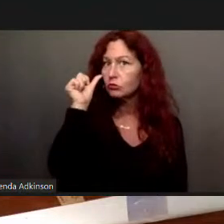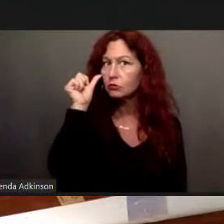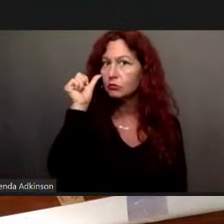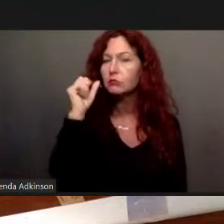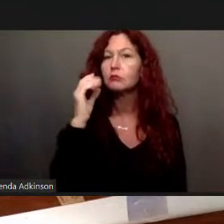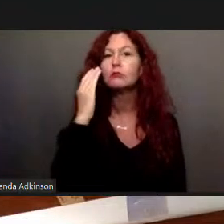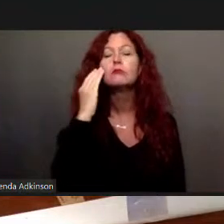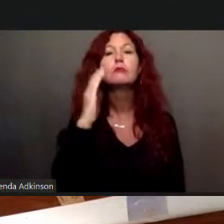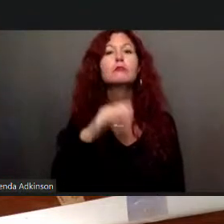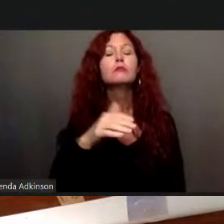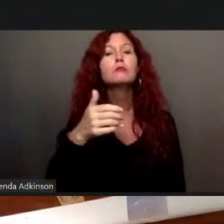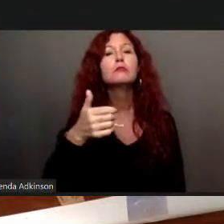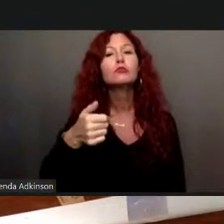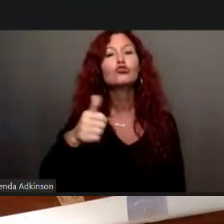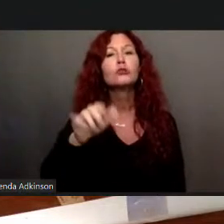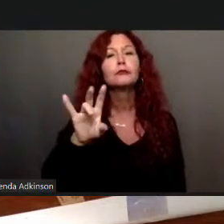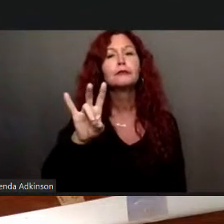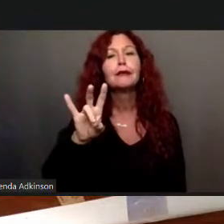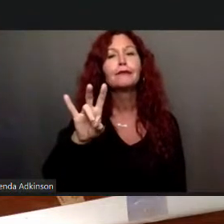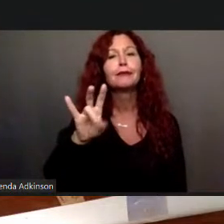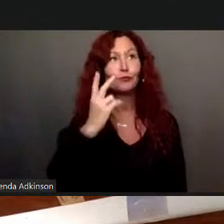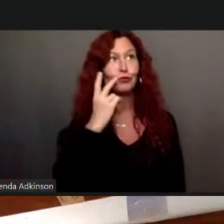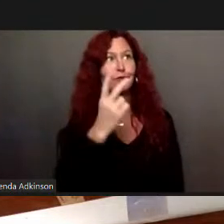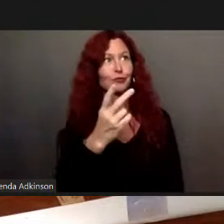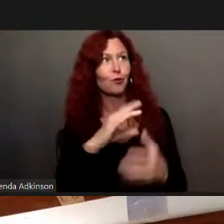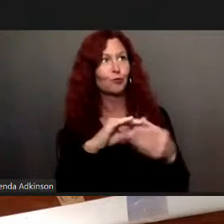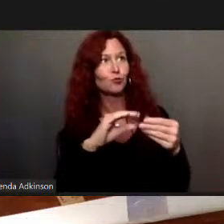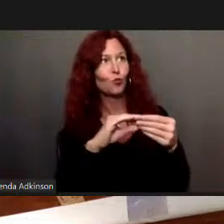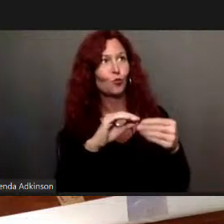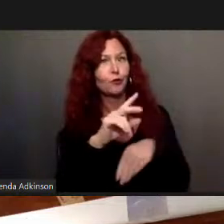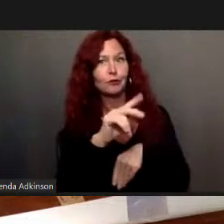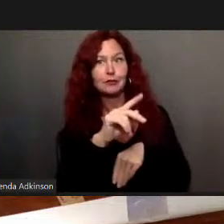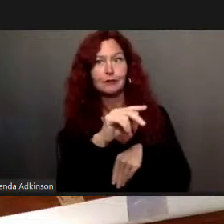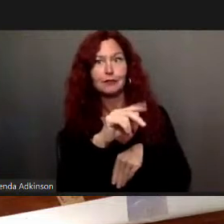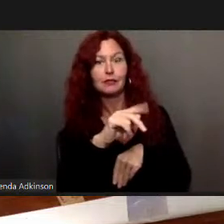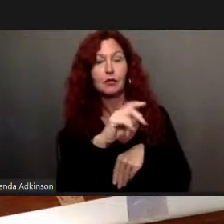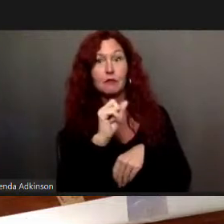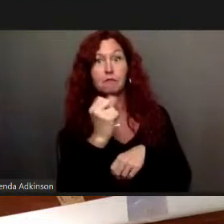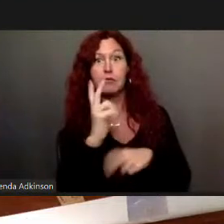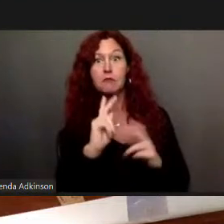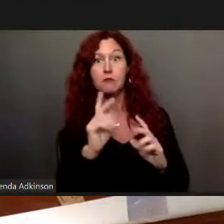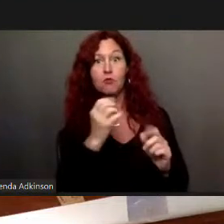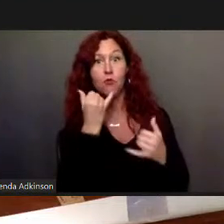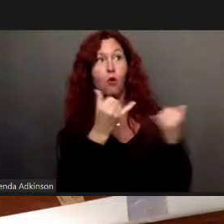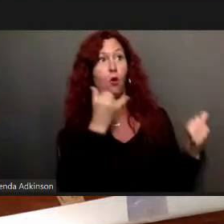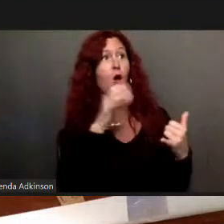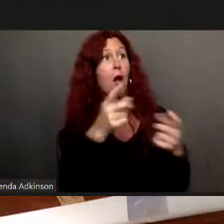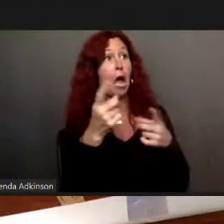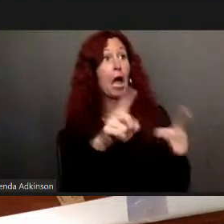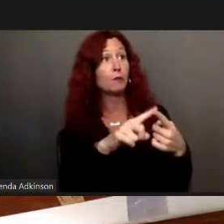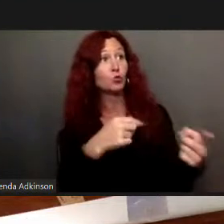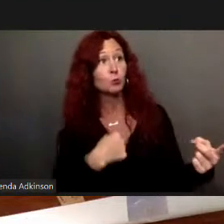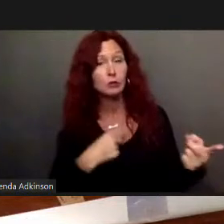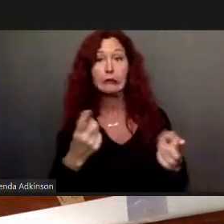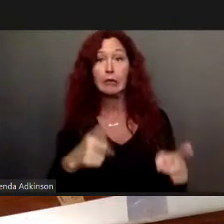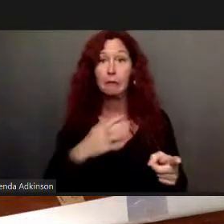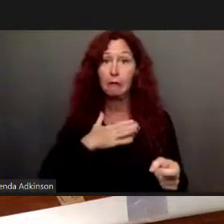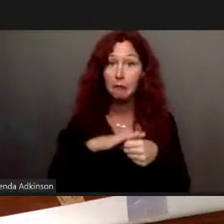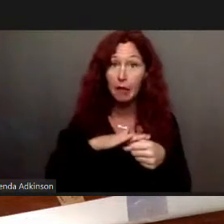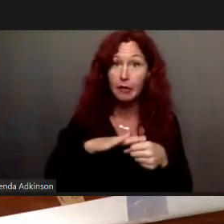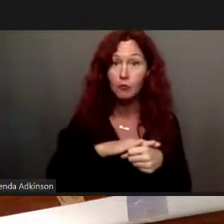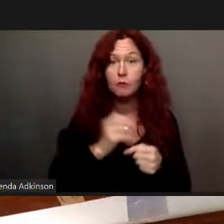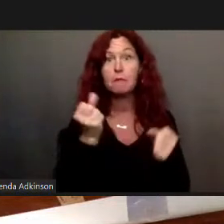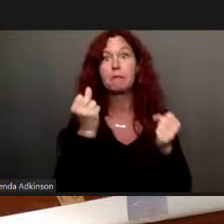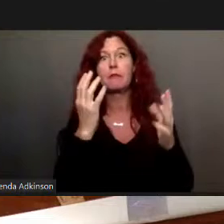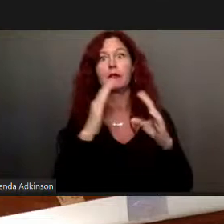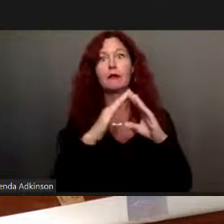getting calls after the story aired about other people doing the same thing. And so they were giving him the addresses,